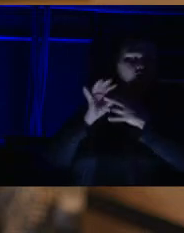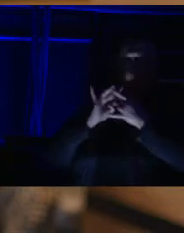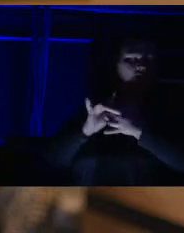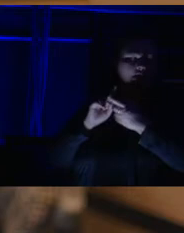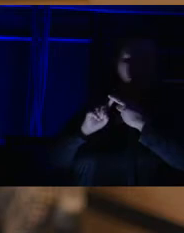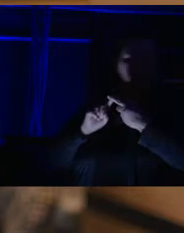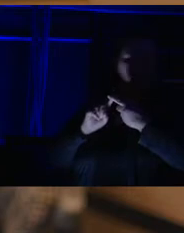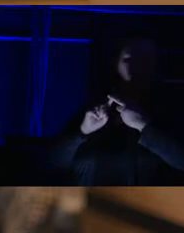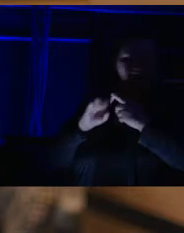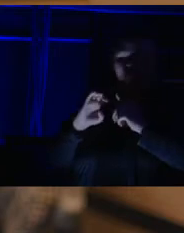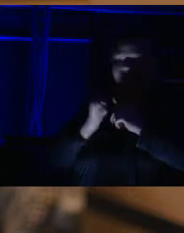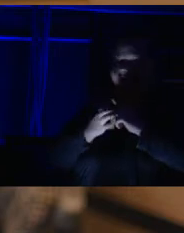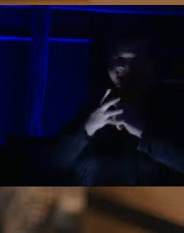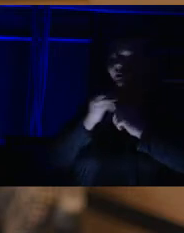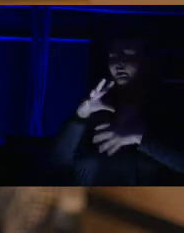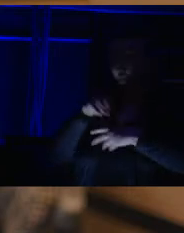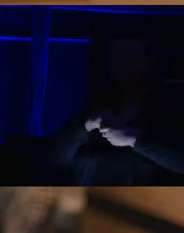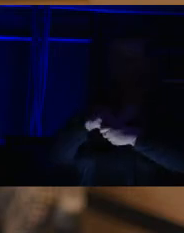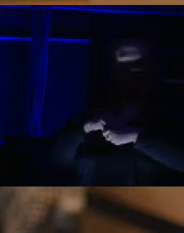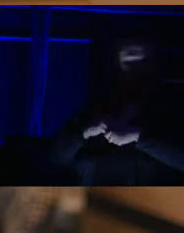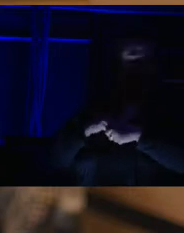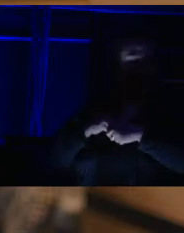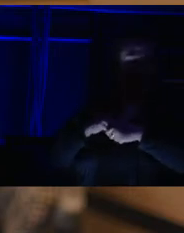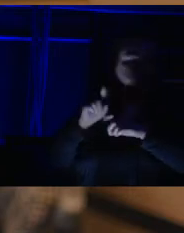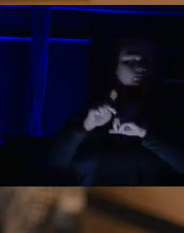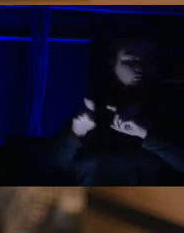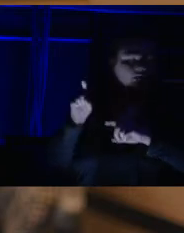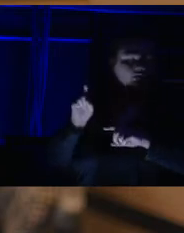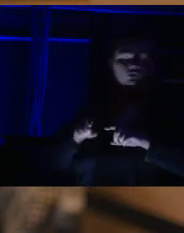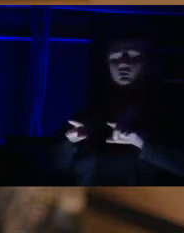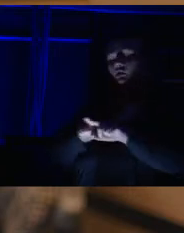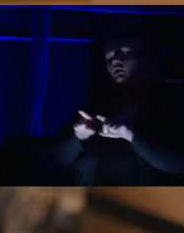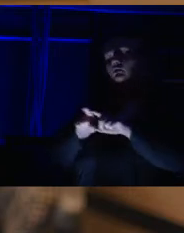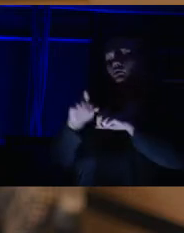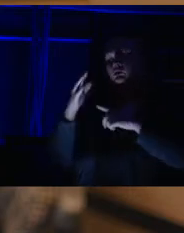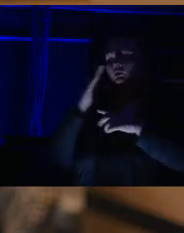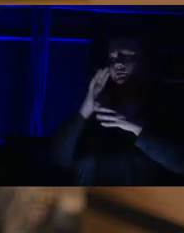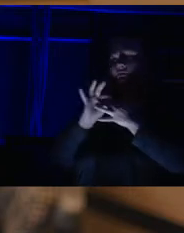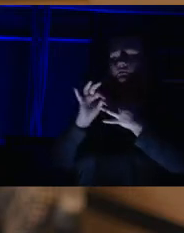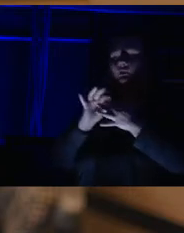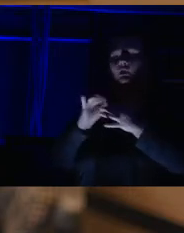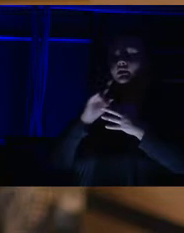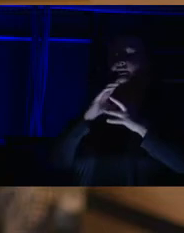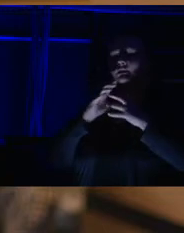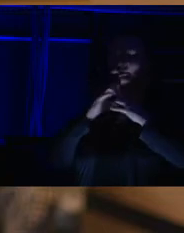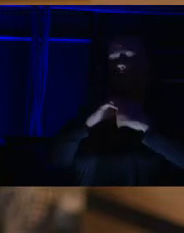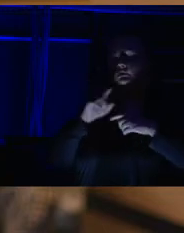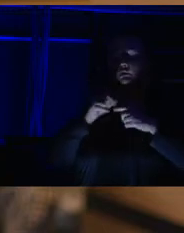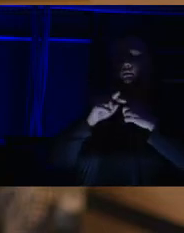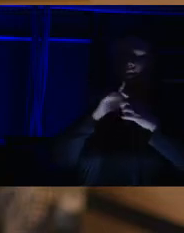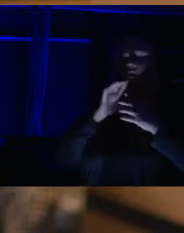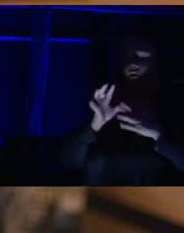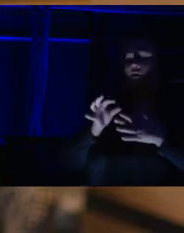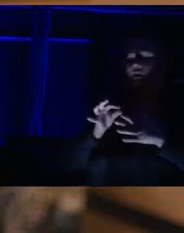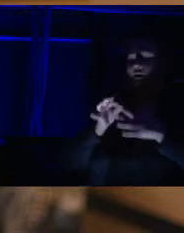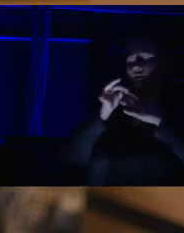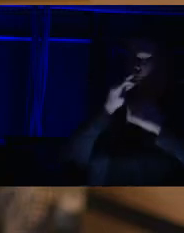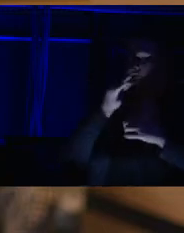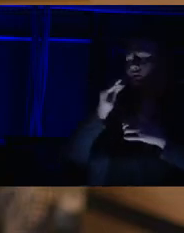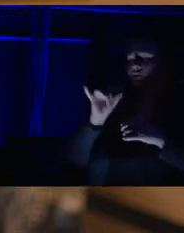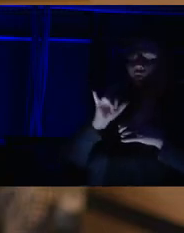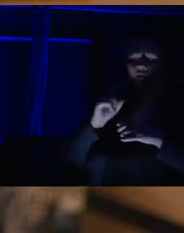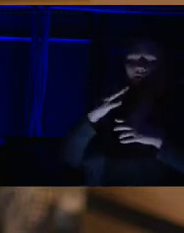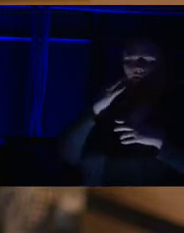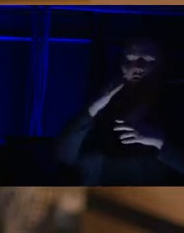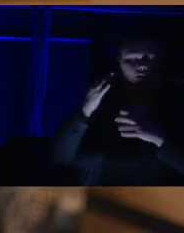the environment and inclusion. But you should also know he cares about scholarly expertise, even as he